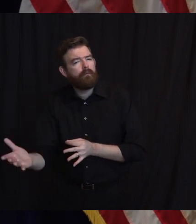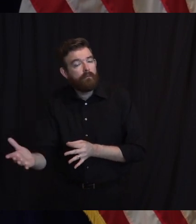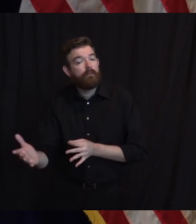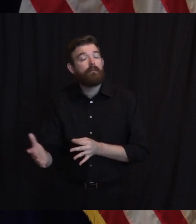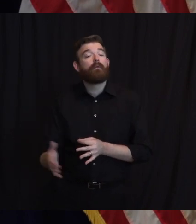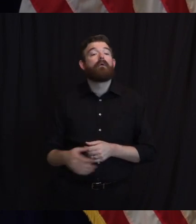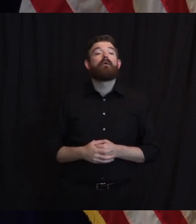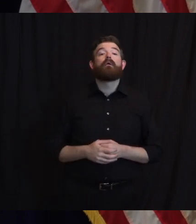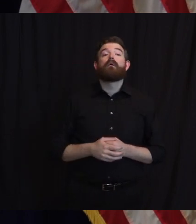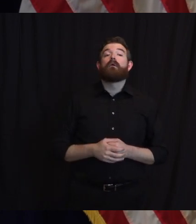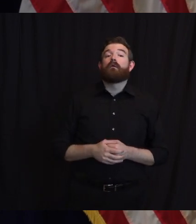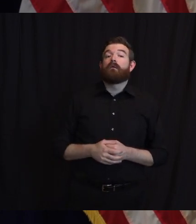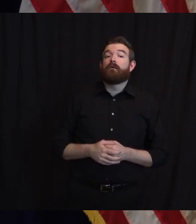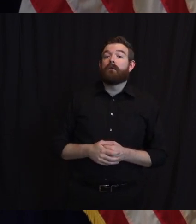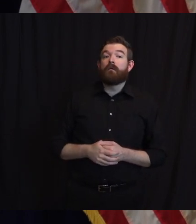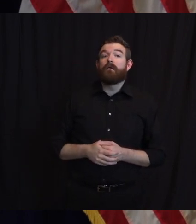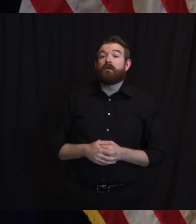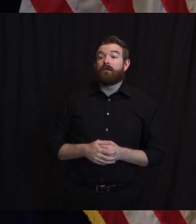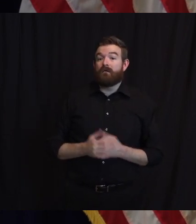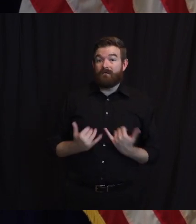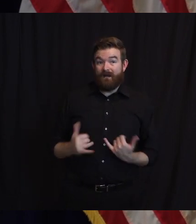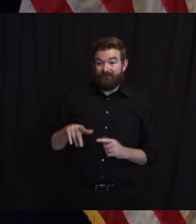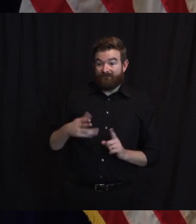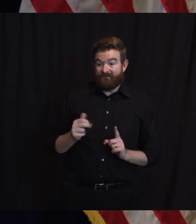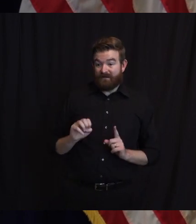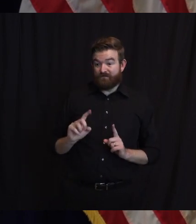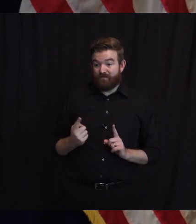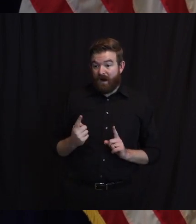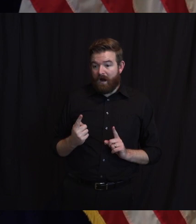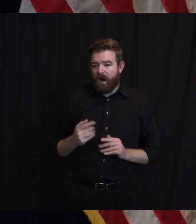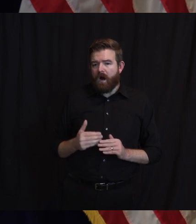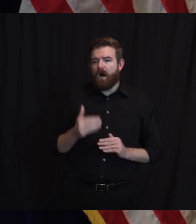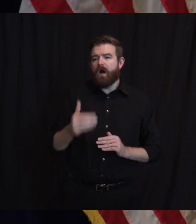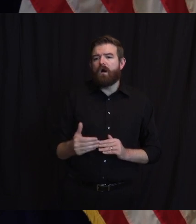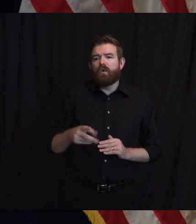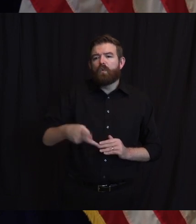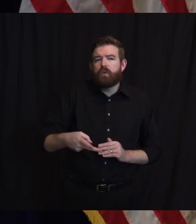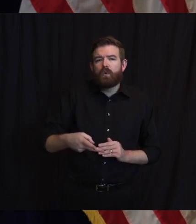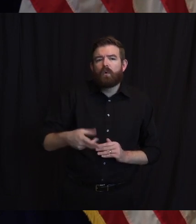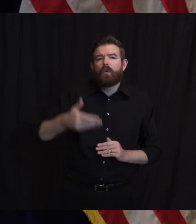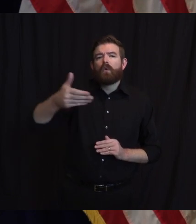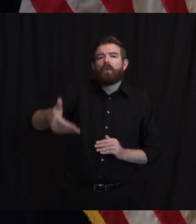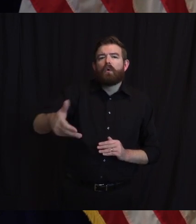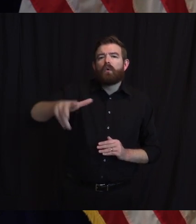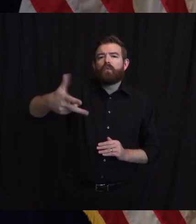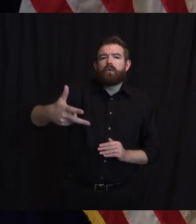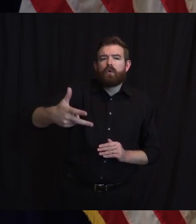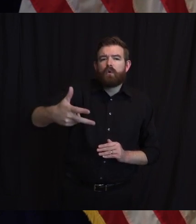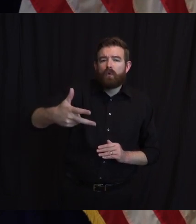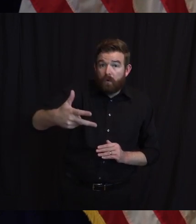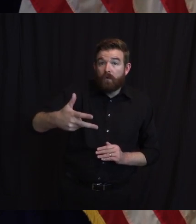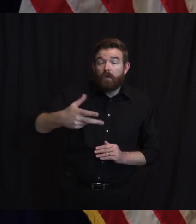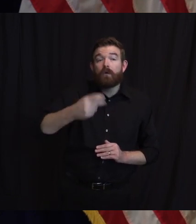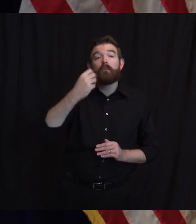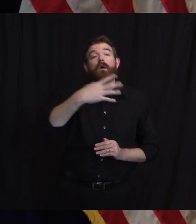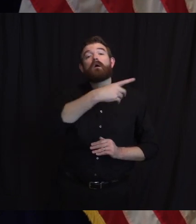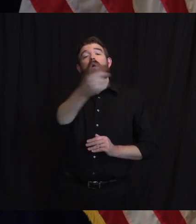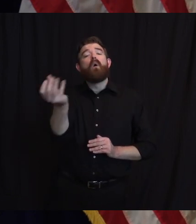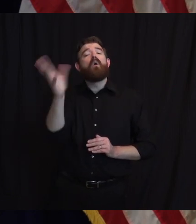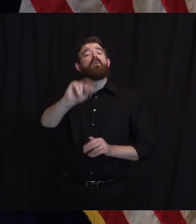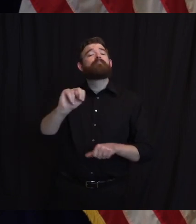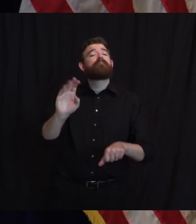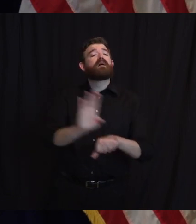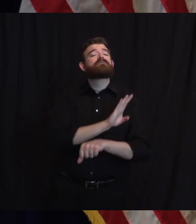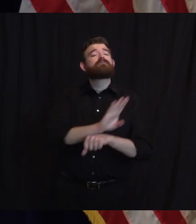phases go, there's a lot of business owners who would fall into the categories of phase 2 or